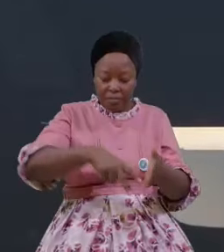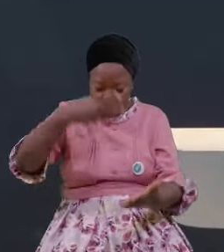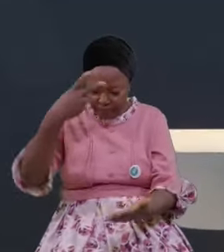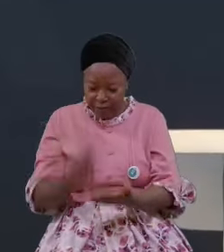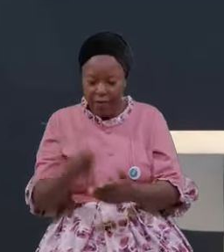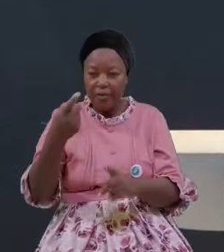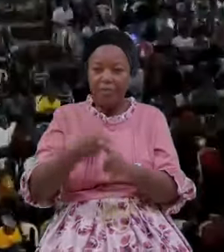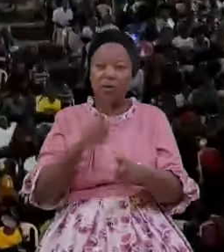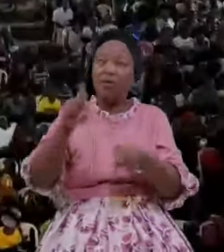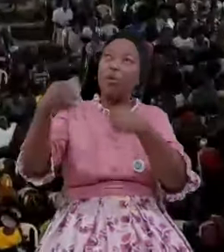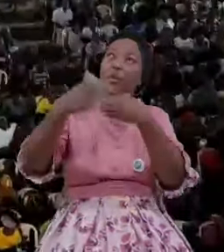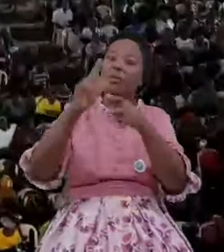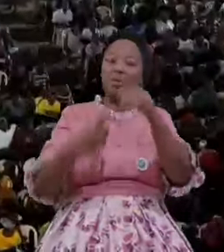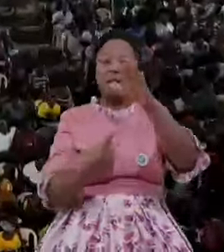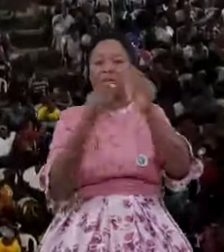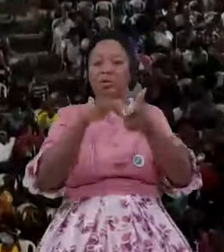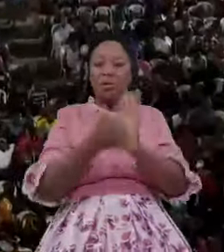back to that height.